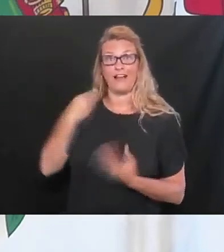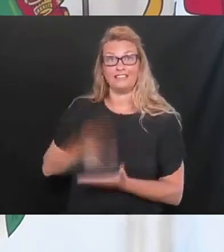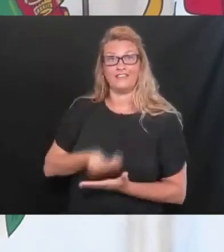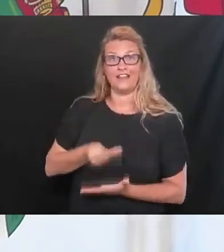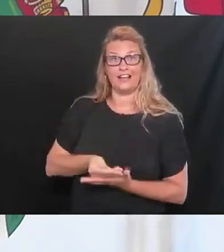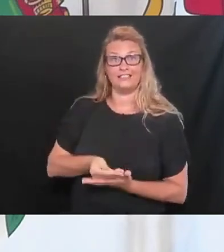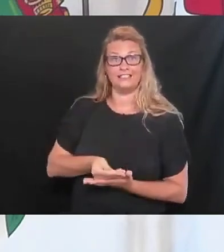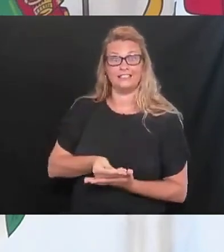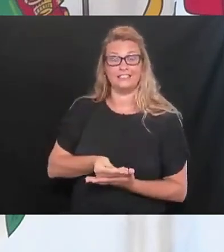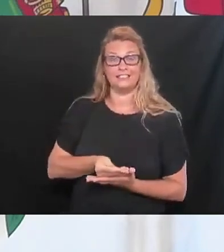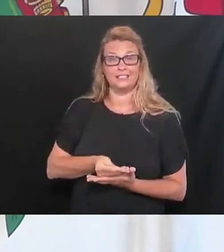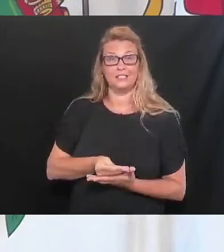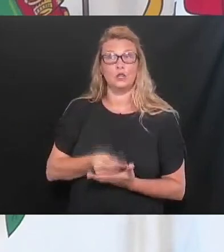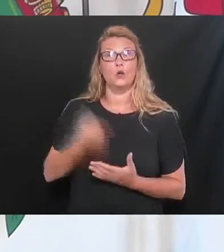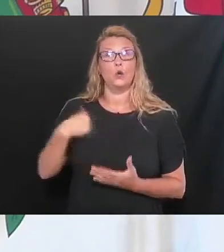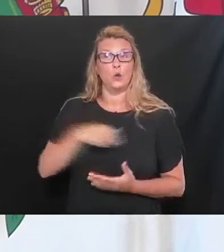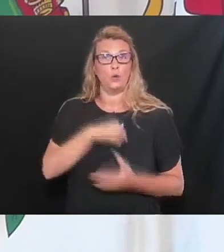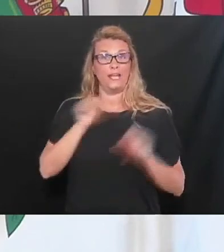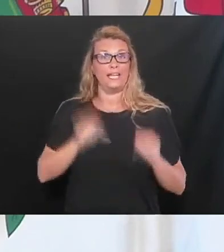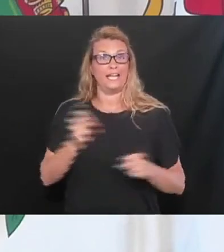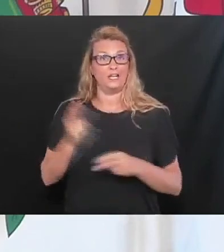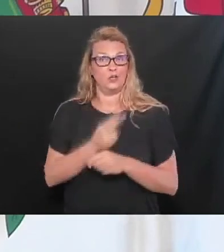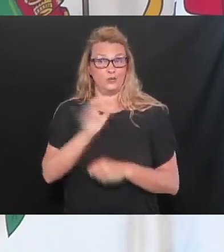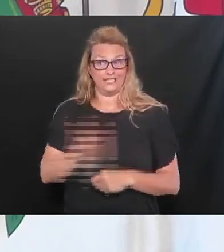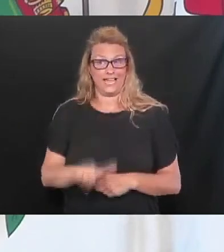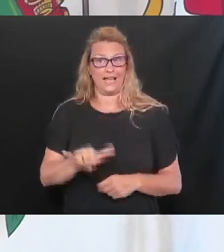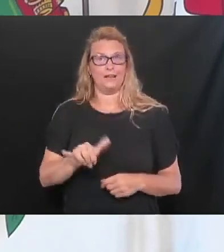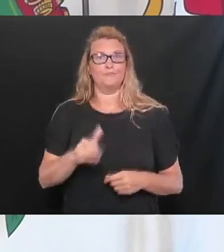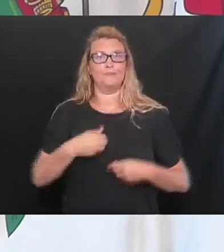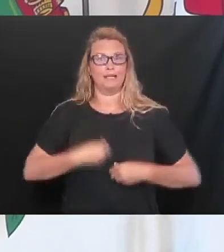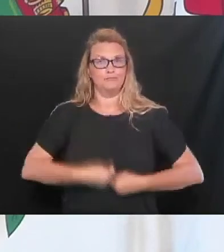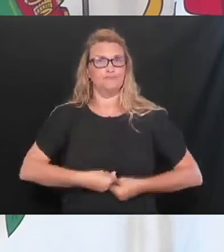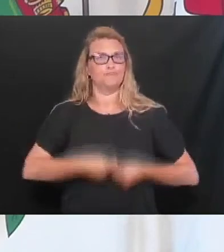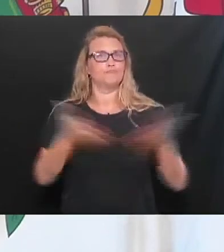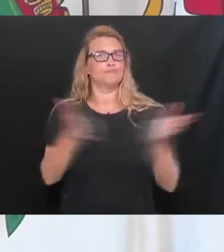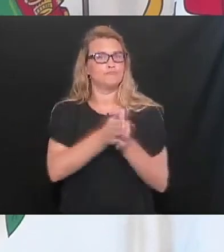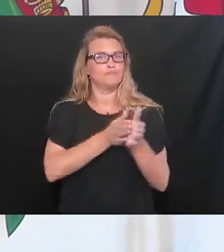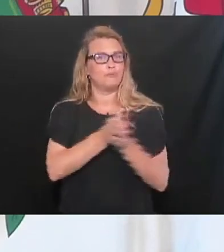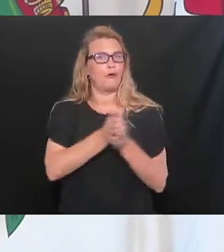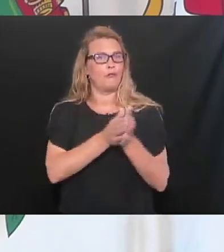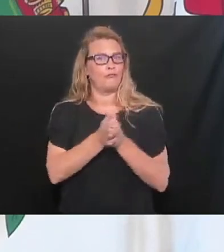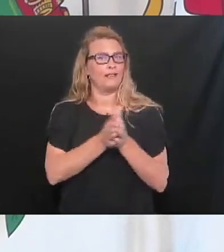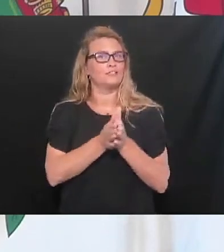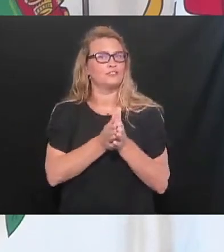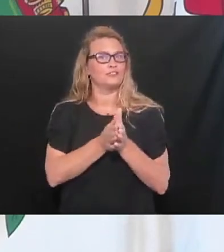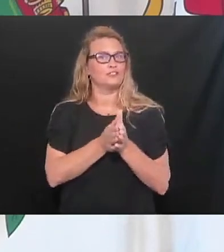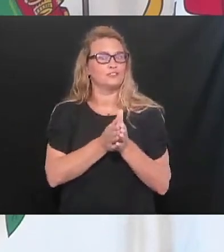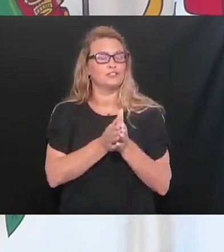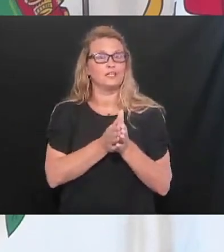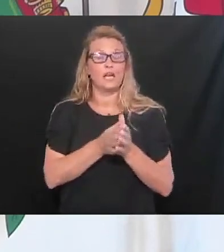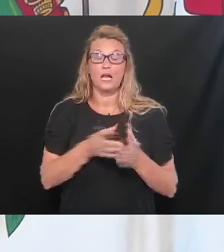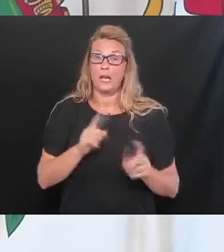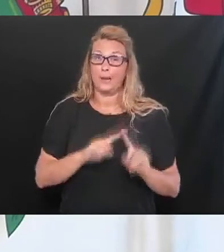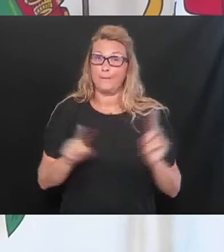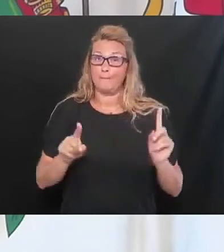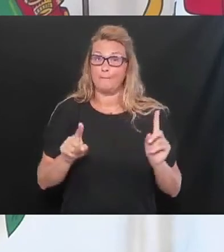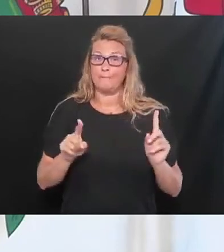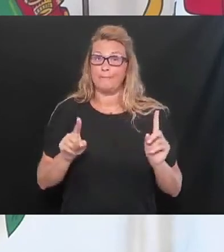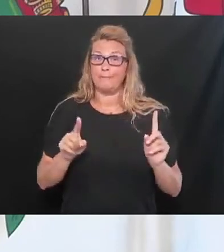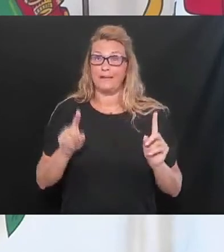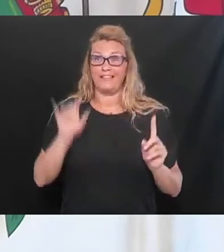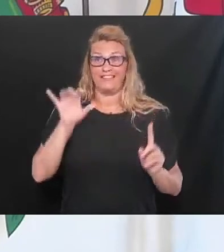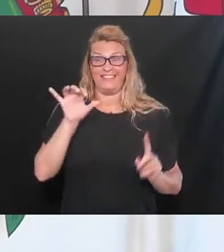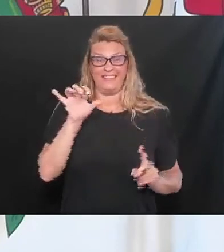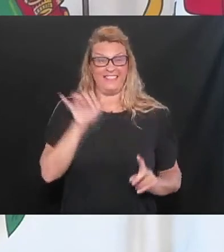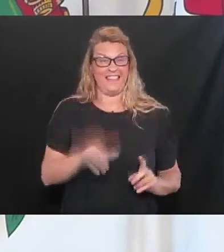And one of the things we can do with funds is just exactly what we're doing. And I hate to say this, but this is a drop in the